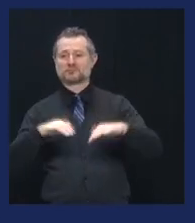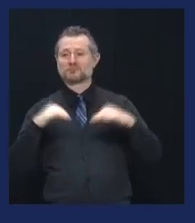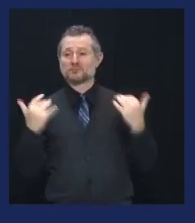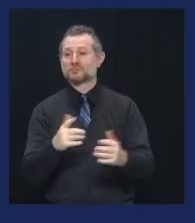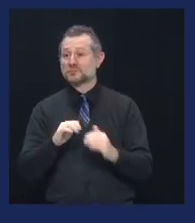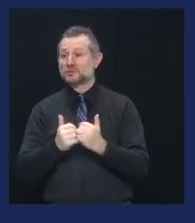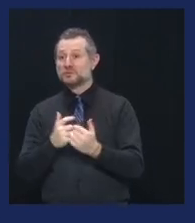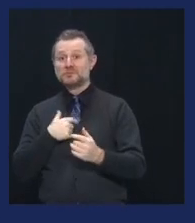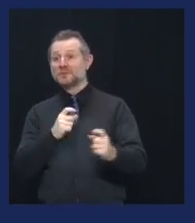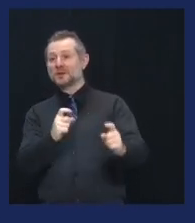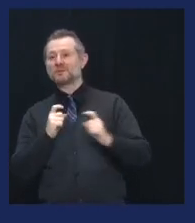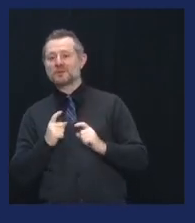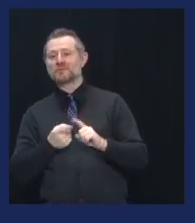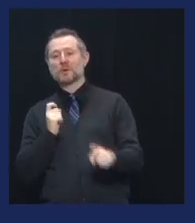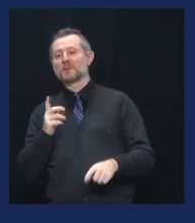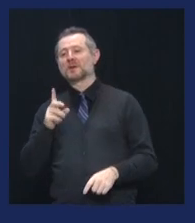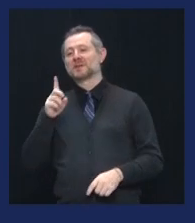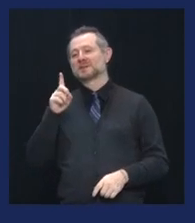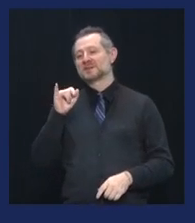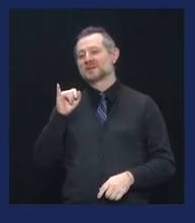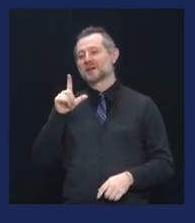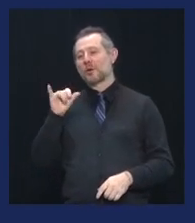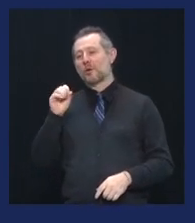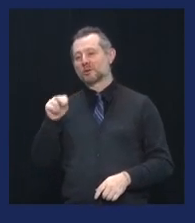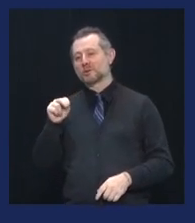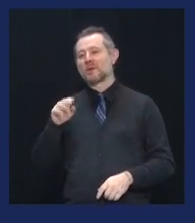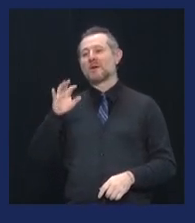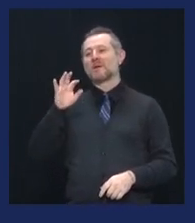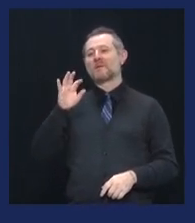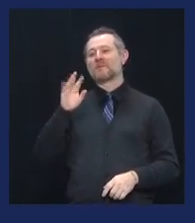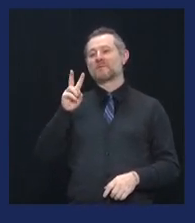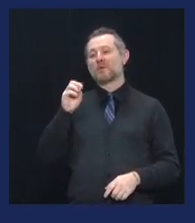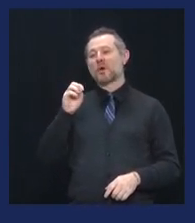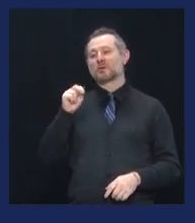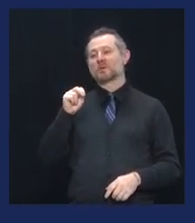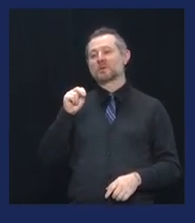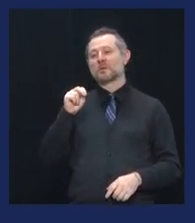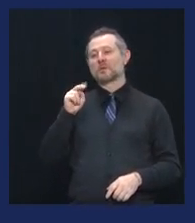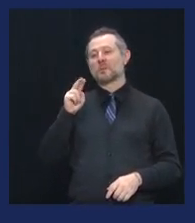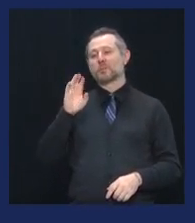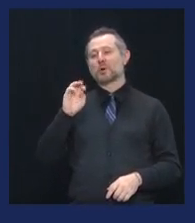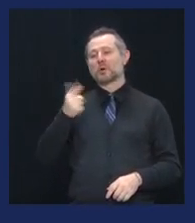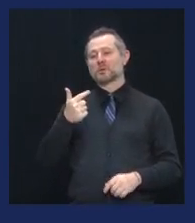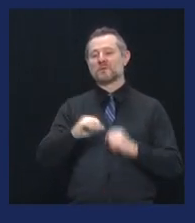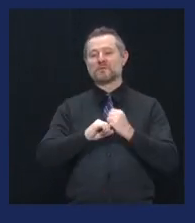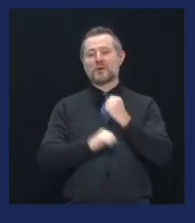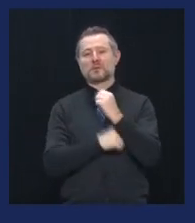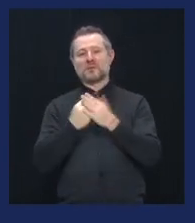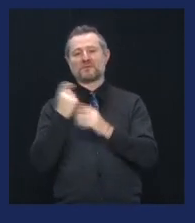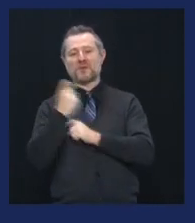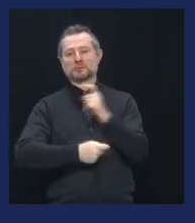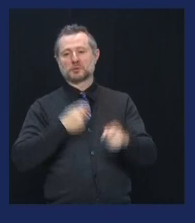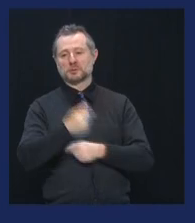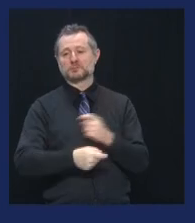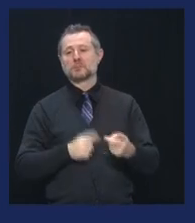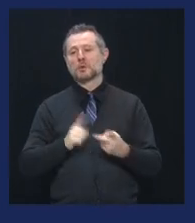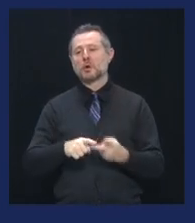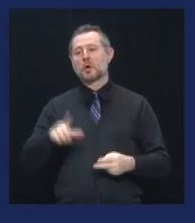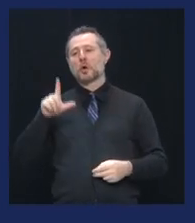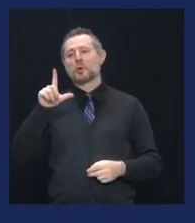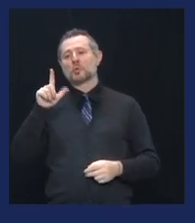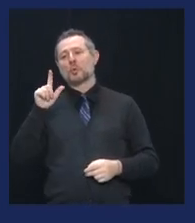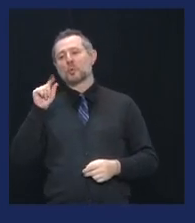von Furstenberg Family Foundation. And second, the 20th anniversary of the Tribeca Film Festival in